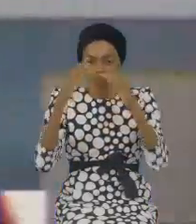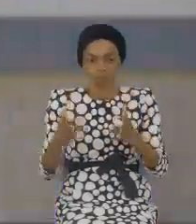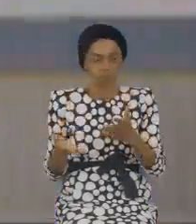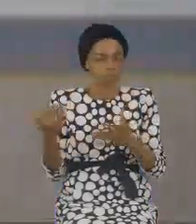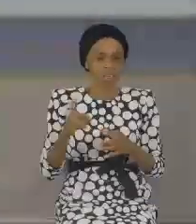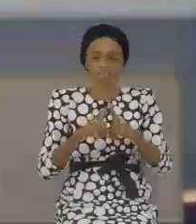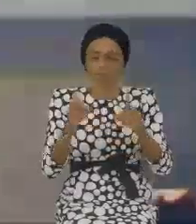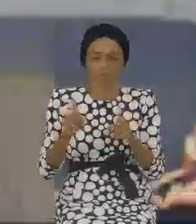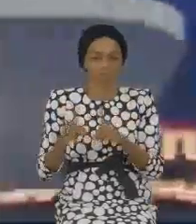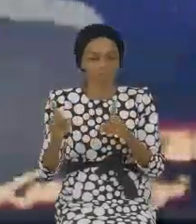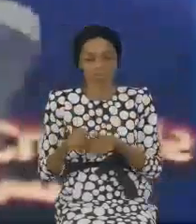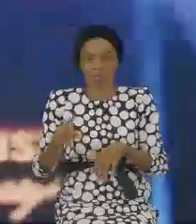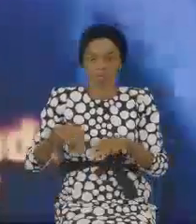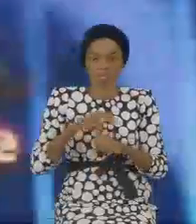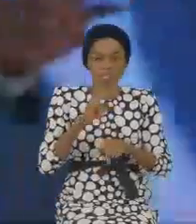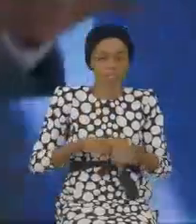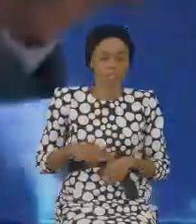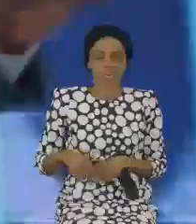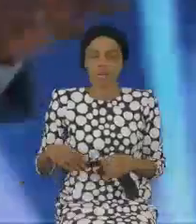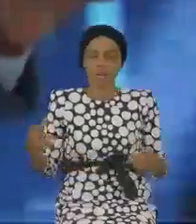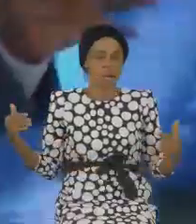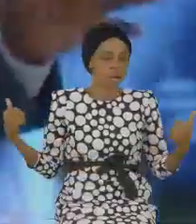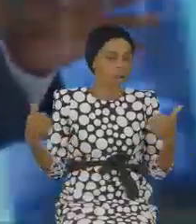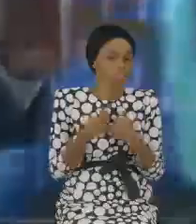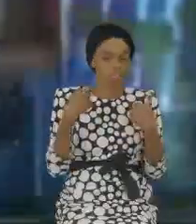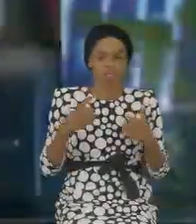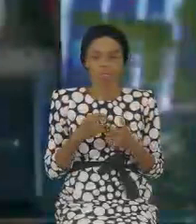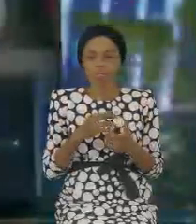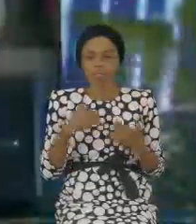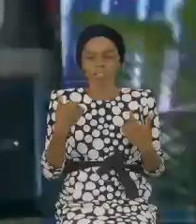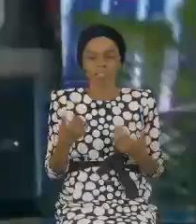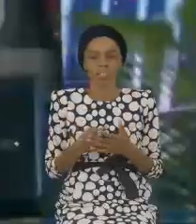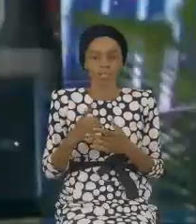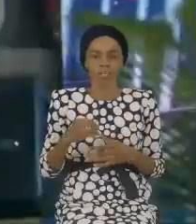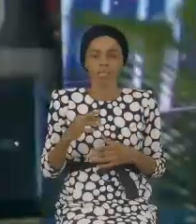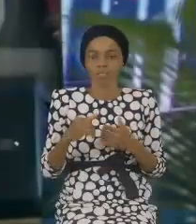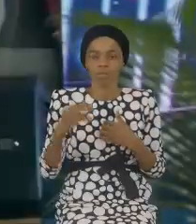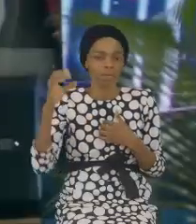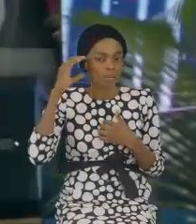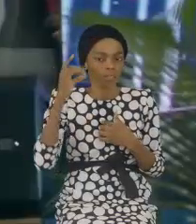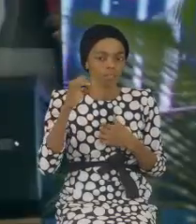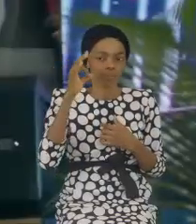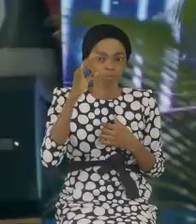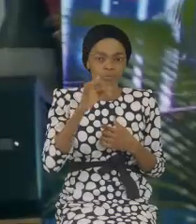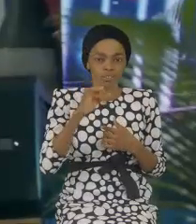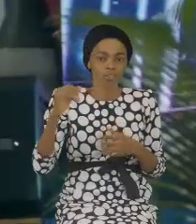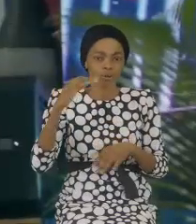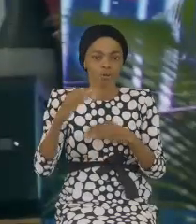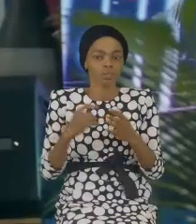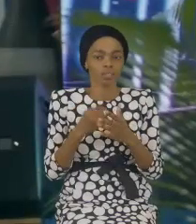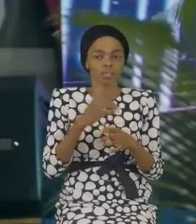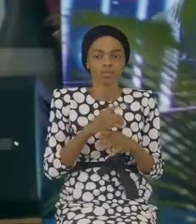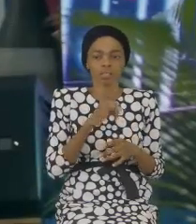nations confronted them. And therefore, they needed preaching all the time that will search their mind